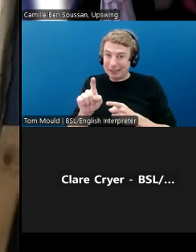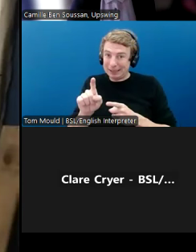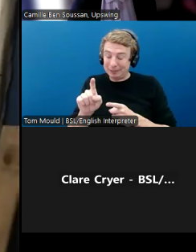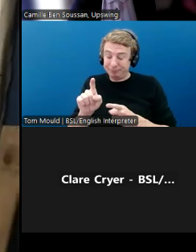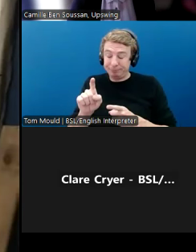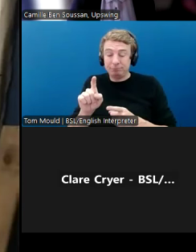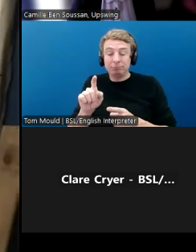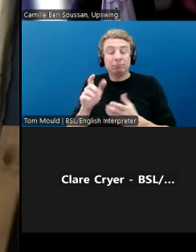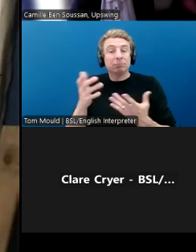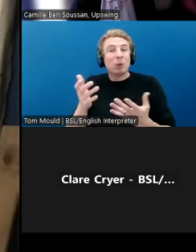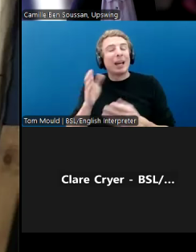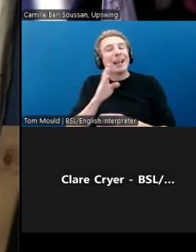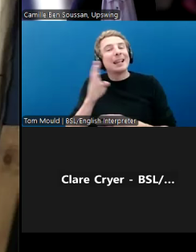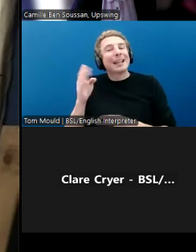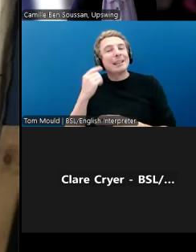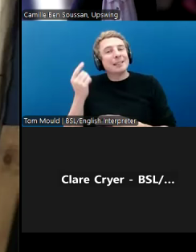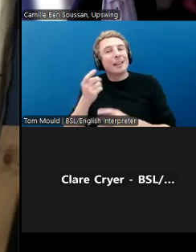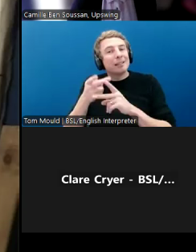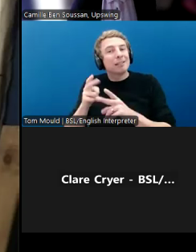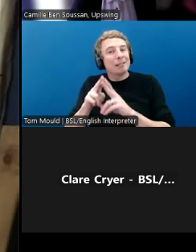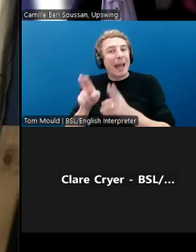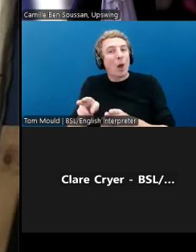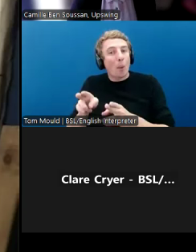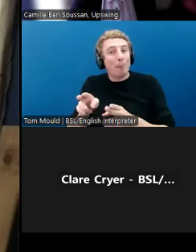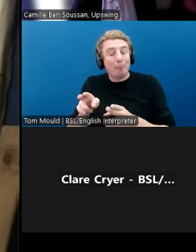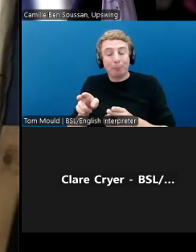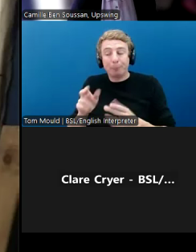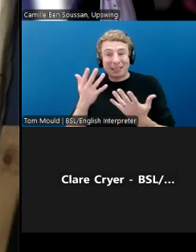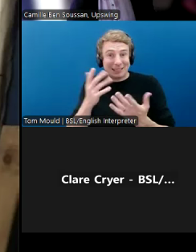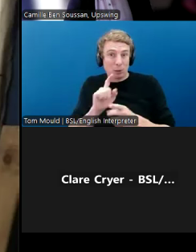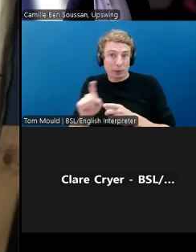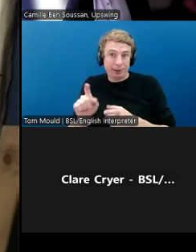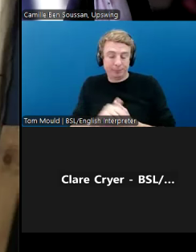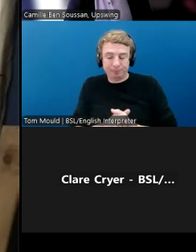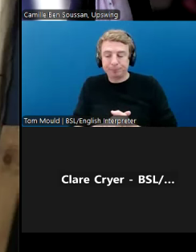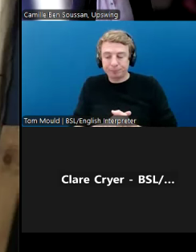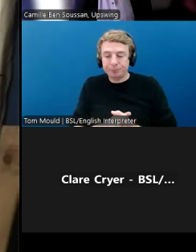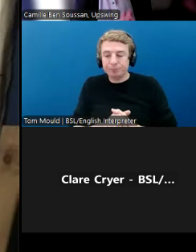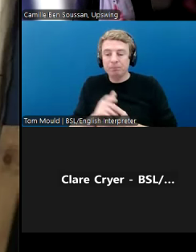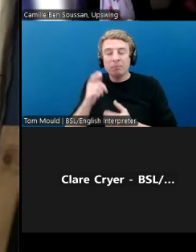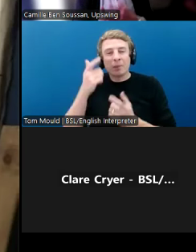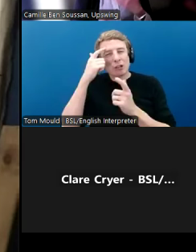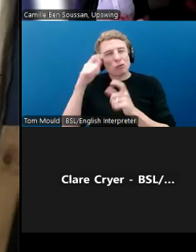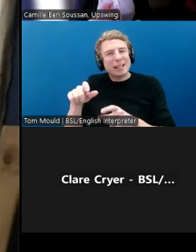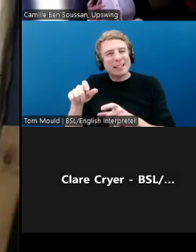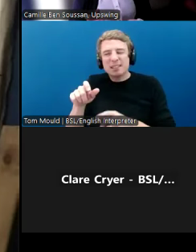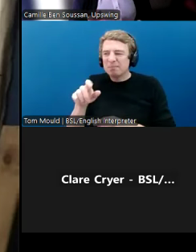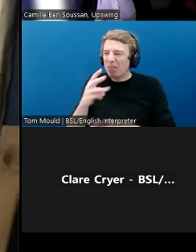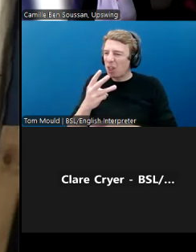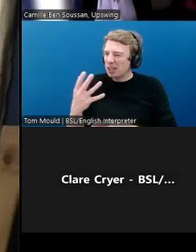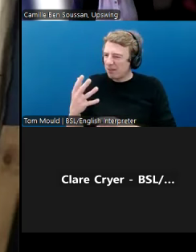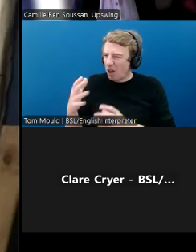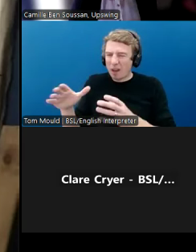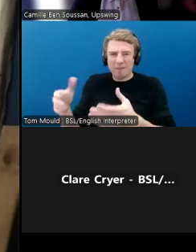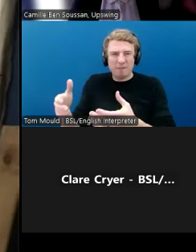in East London. That was a care home with 35 residents aged between 69 to